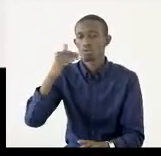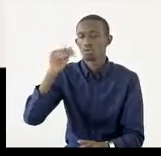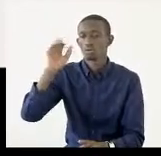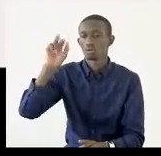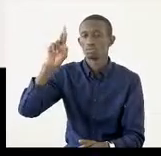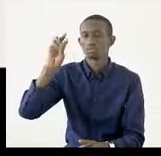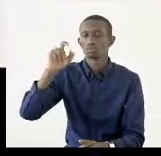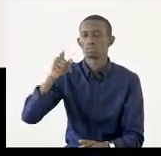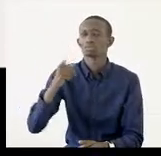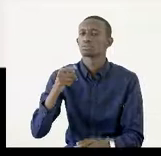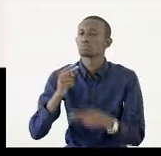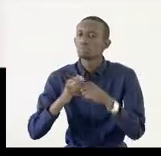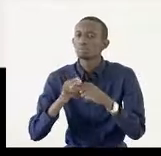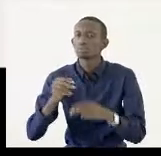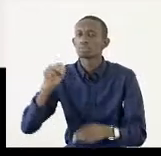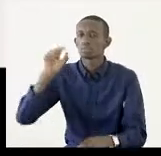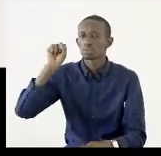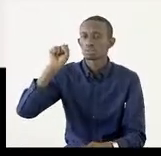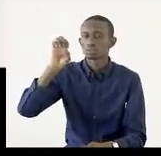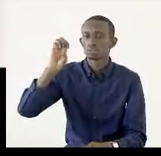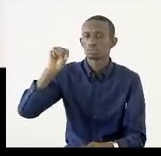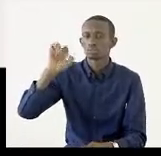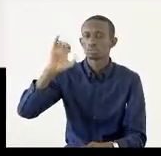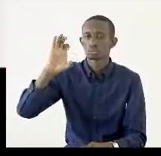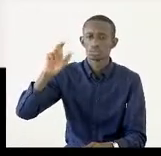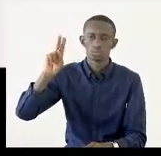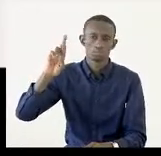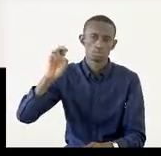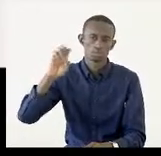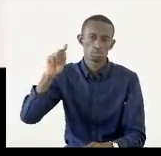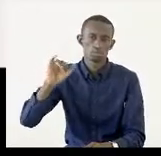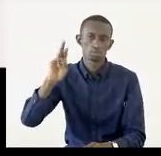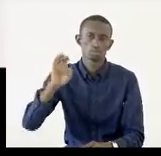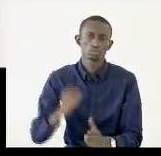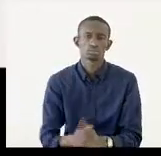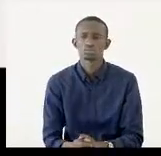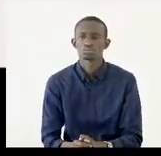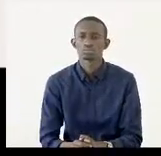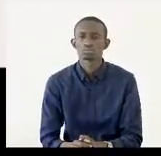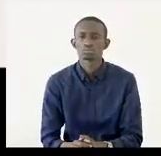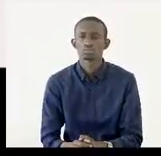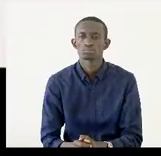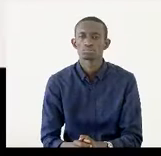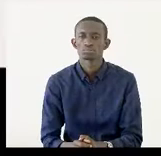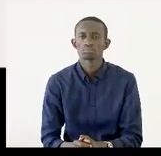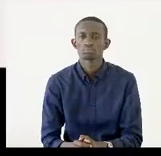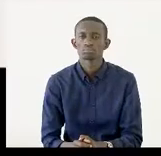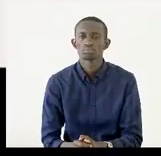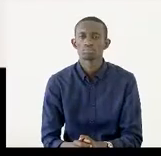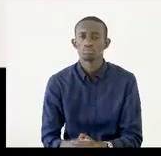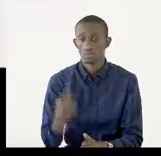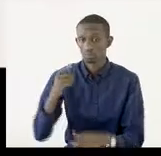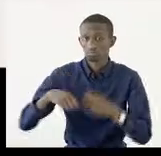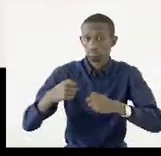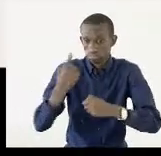the semicarbazides. Aldehydes and ketones react with semicarbazides. This is one of those